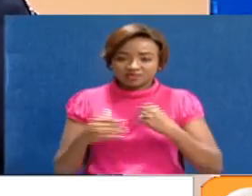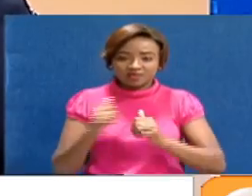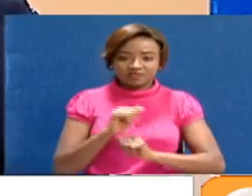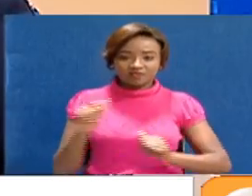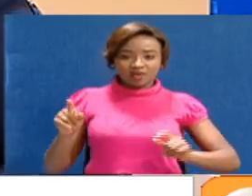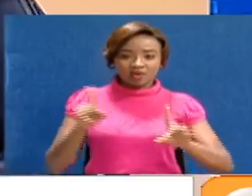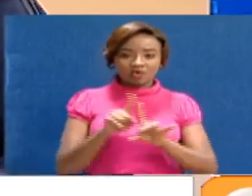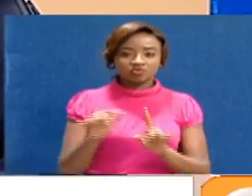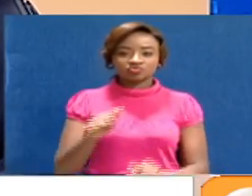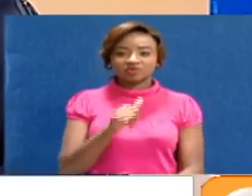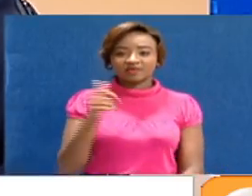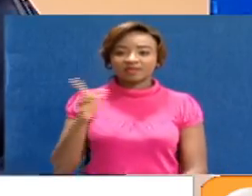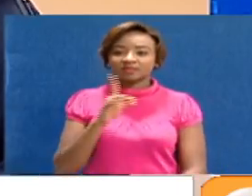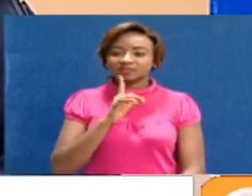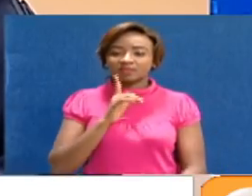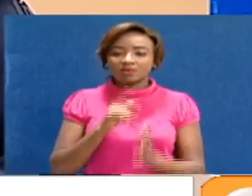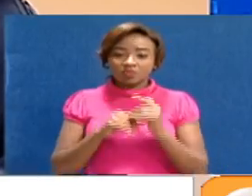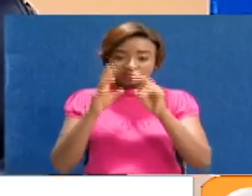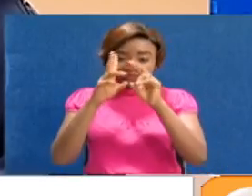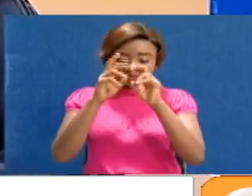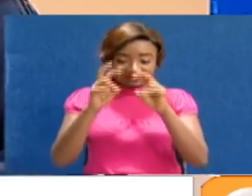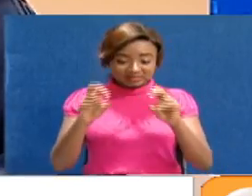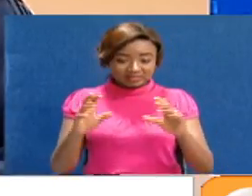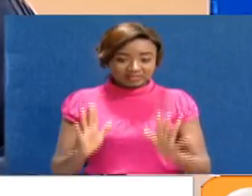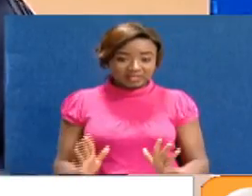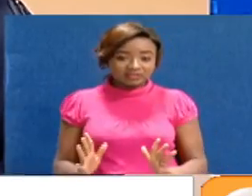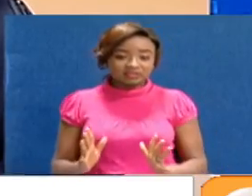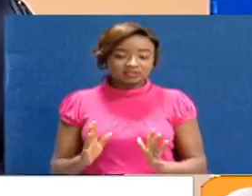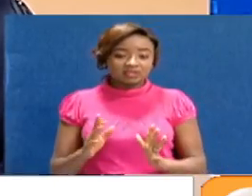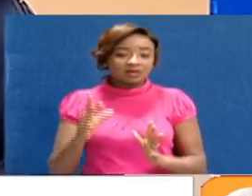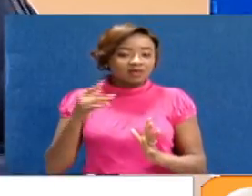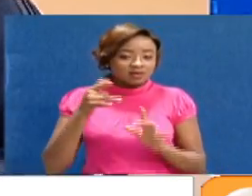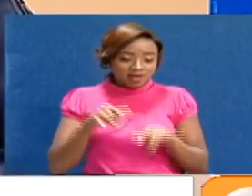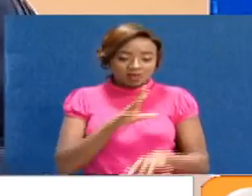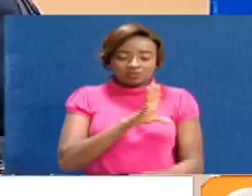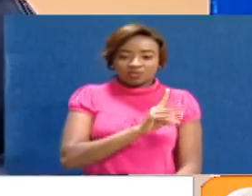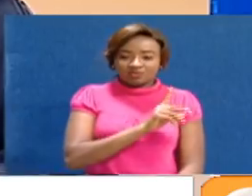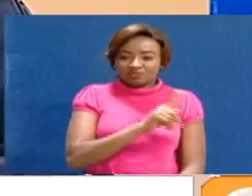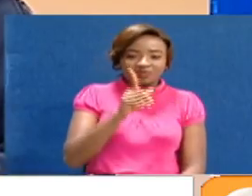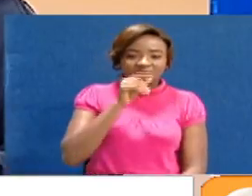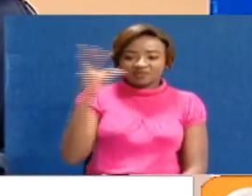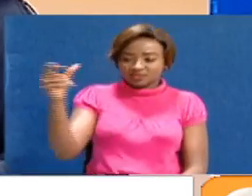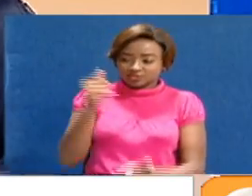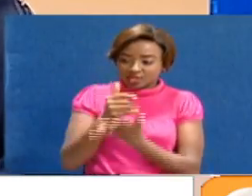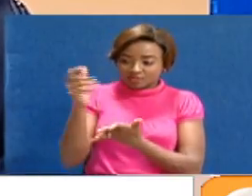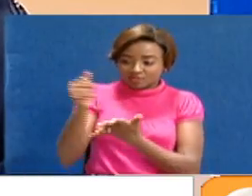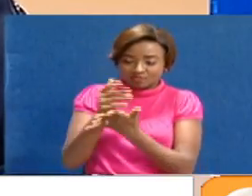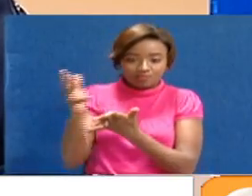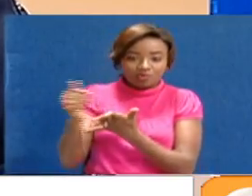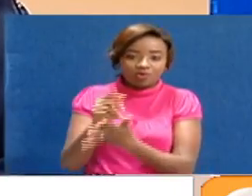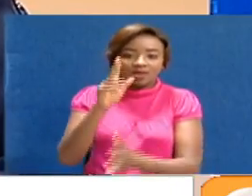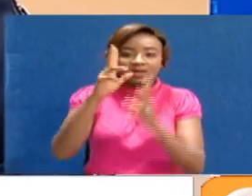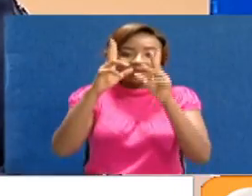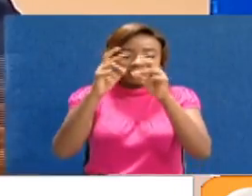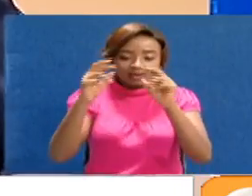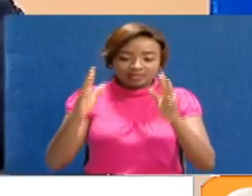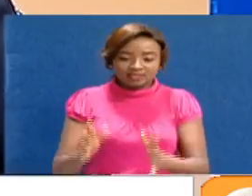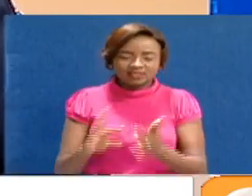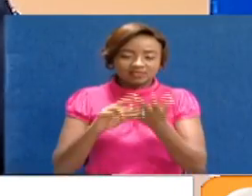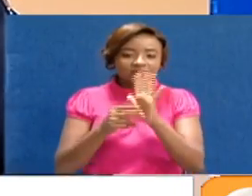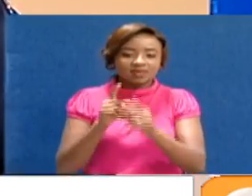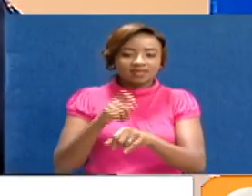the researchers. Yeah. Currently, the DPP has also employed the researchers, so that by the time the prosecutor or